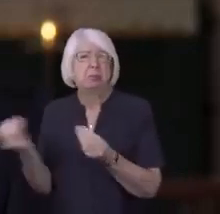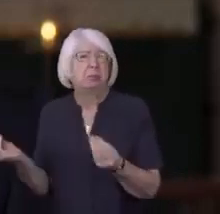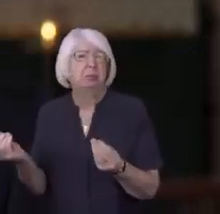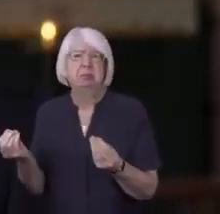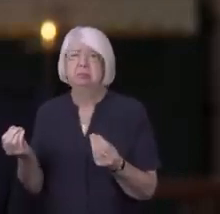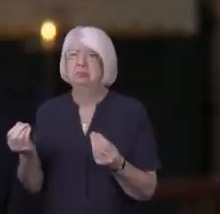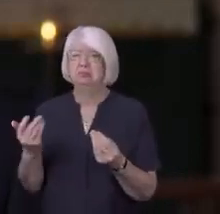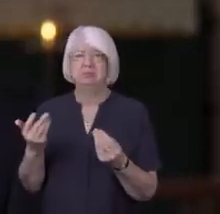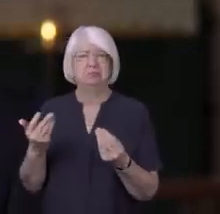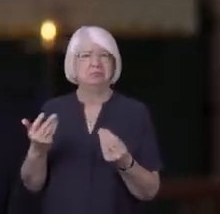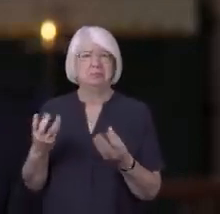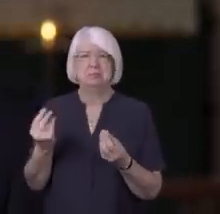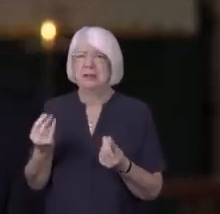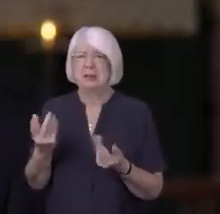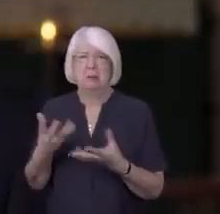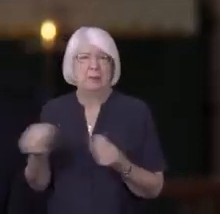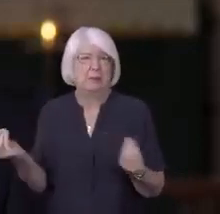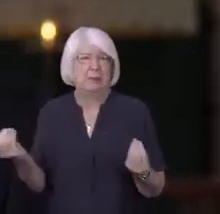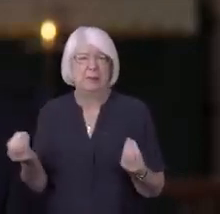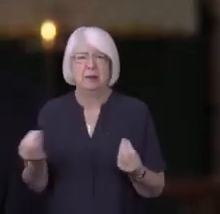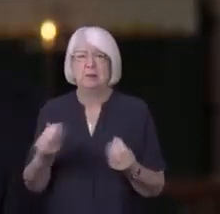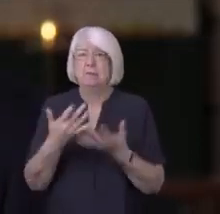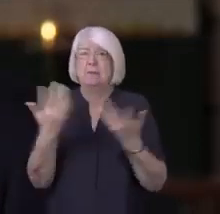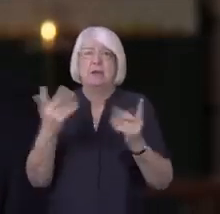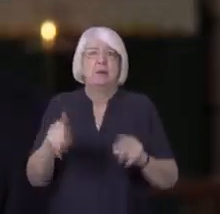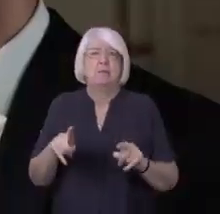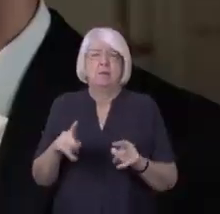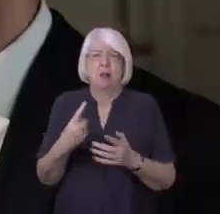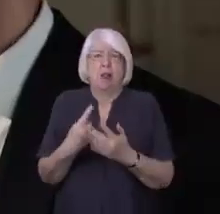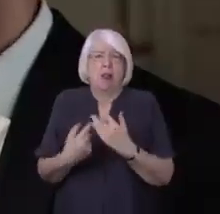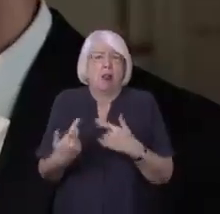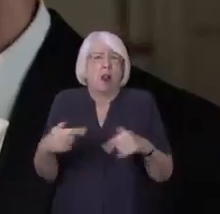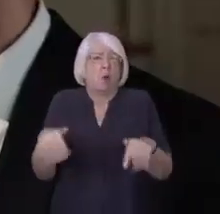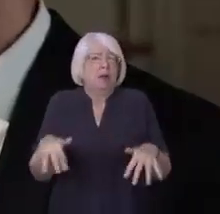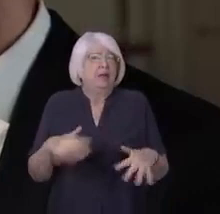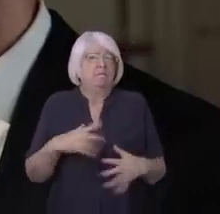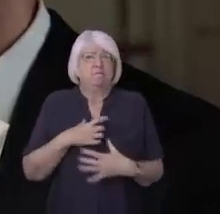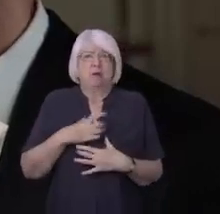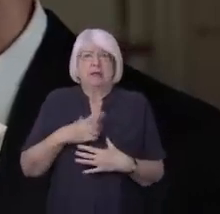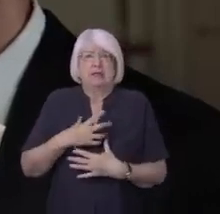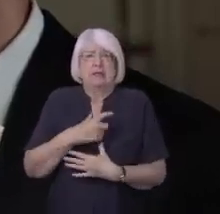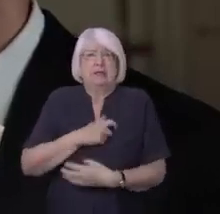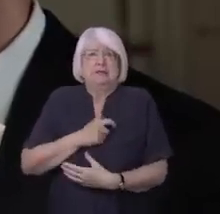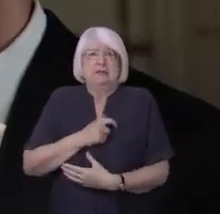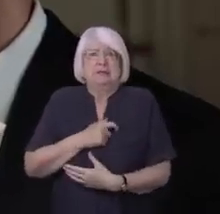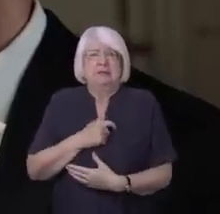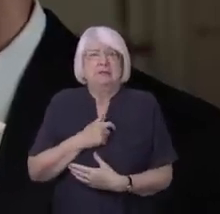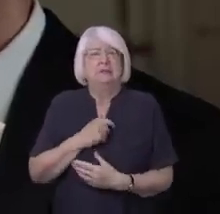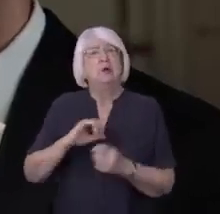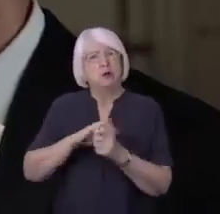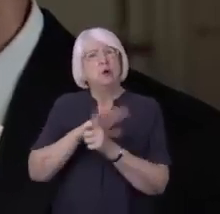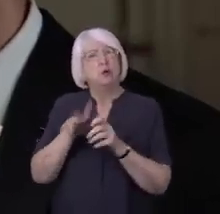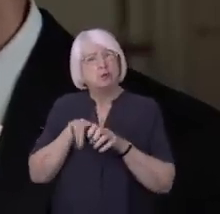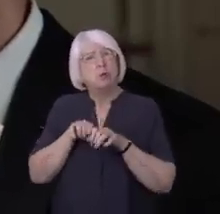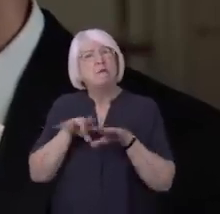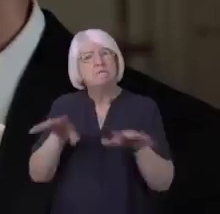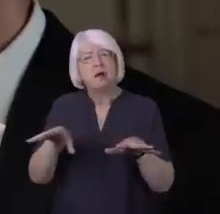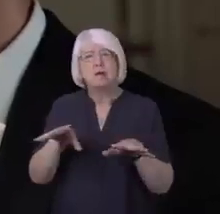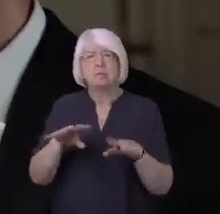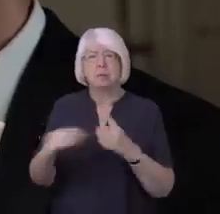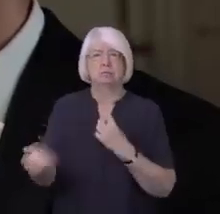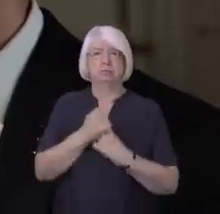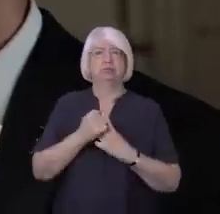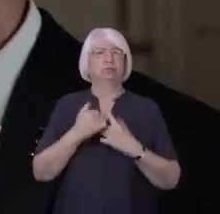livelihoods, and so many people have been lonely and frightened and anxious. The coronavirus crisis has hit all of us, affected all of our